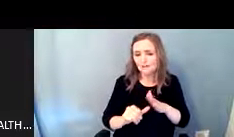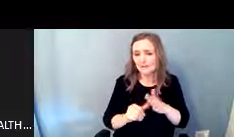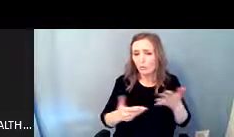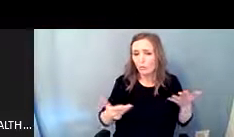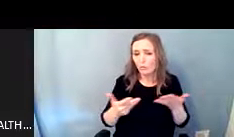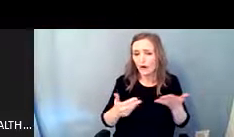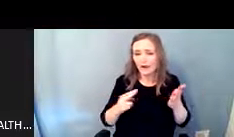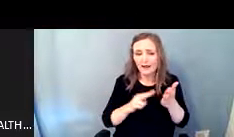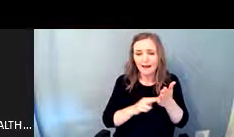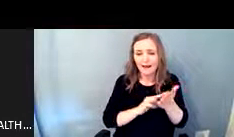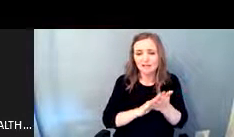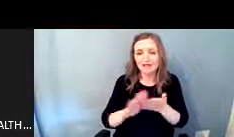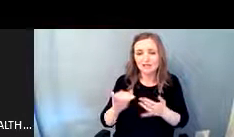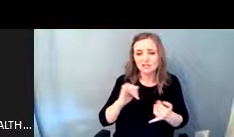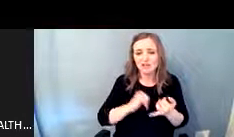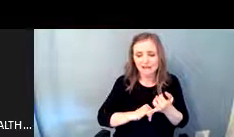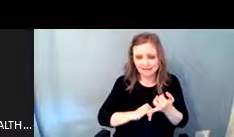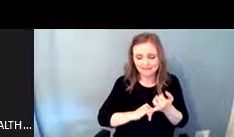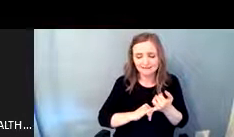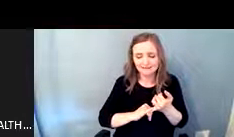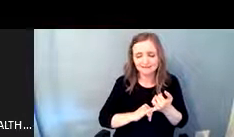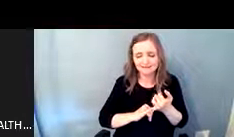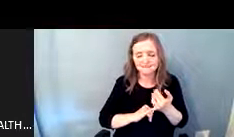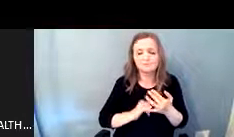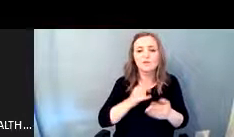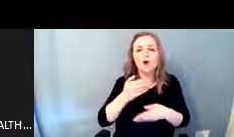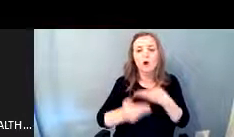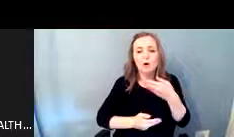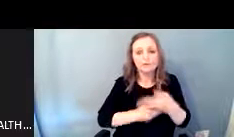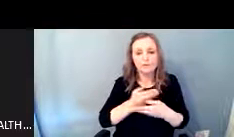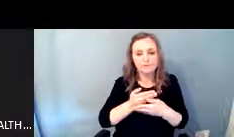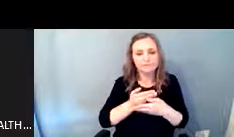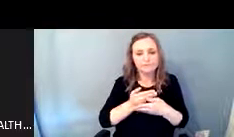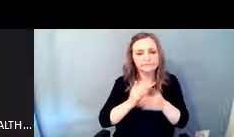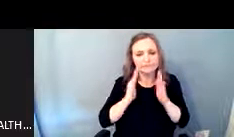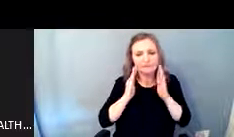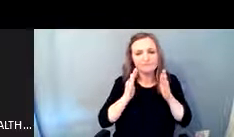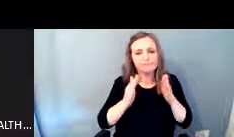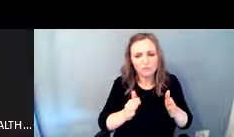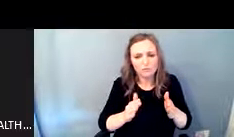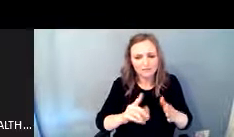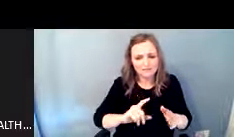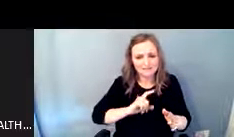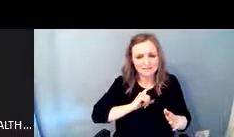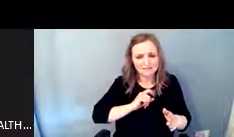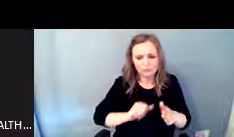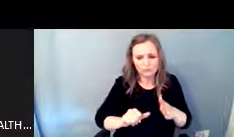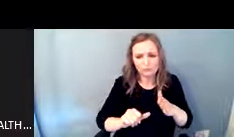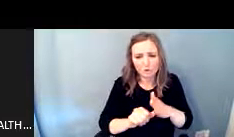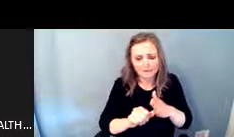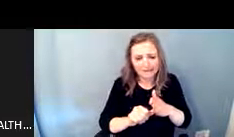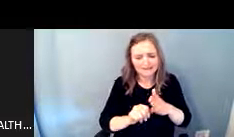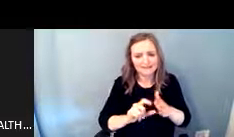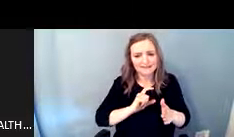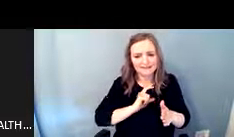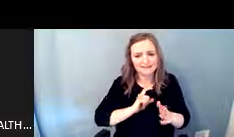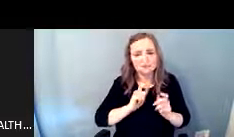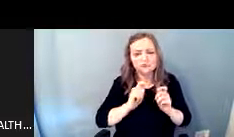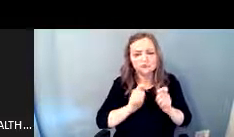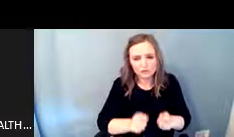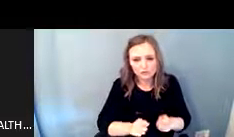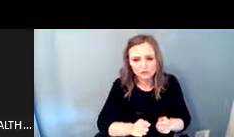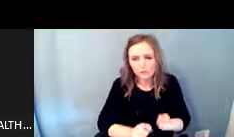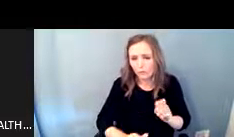but hospitals have done their best to prioritise cancer diagnosis and treatment throughout the pandemic. And